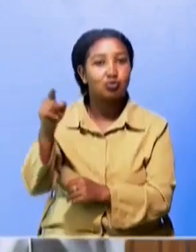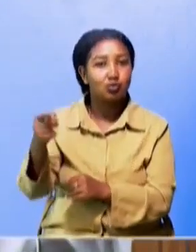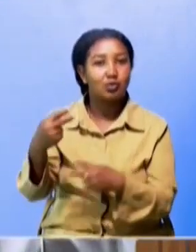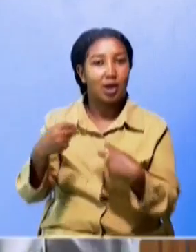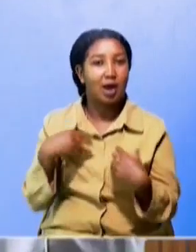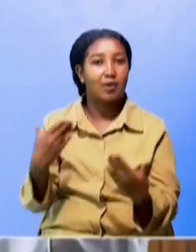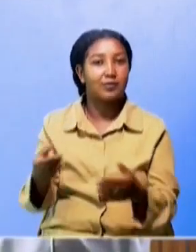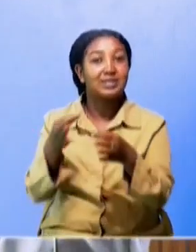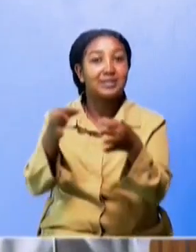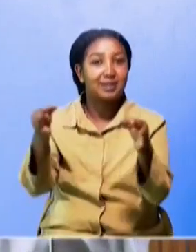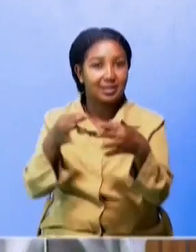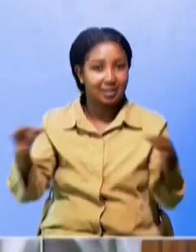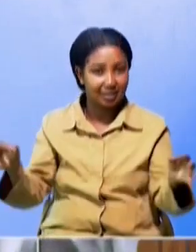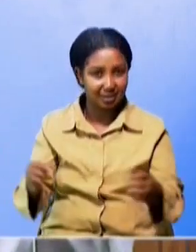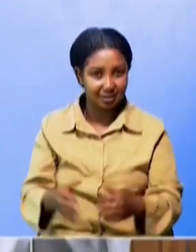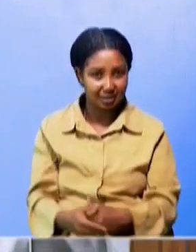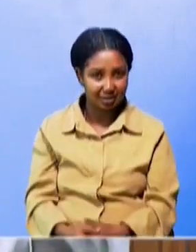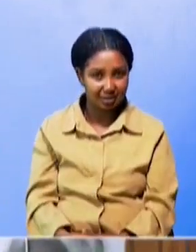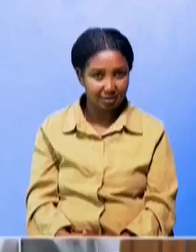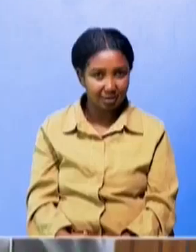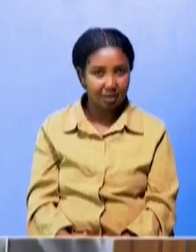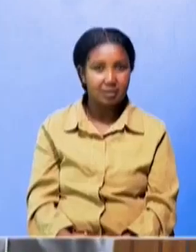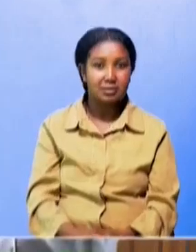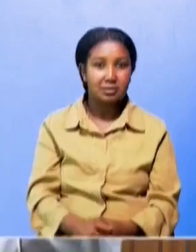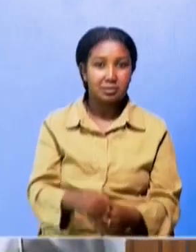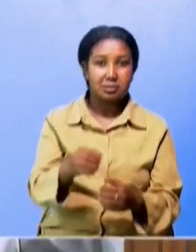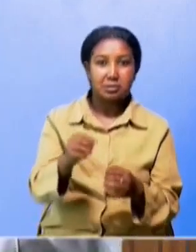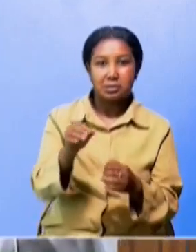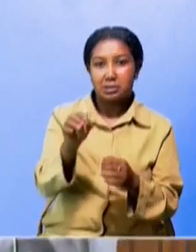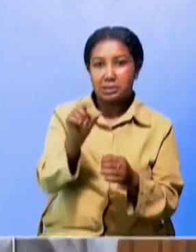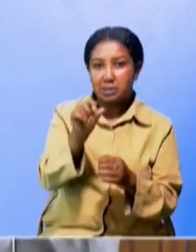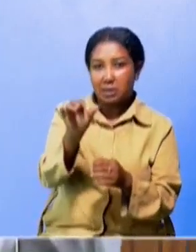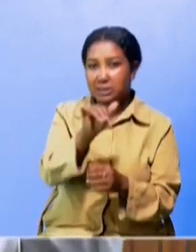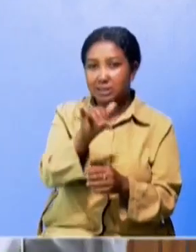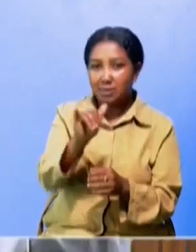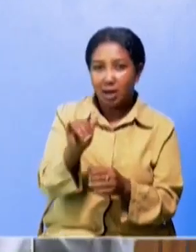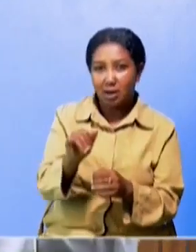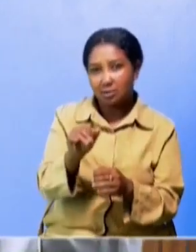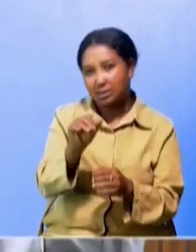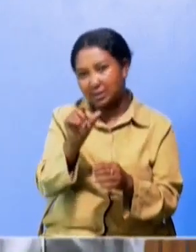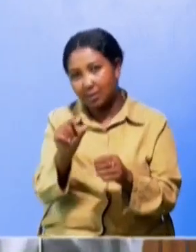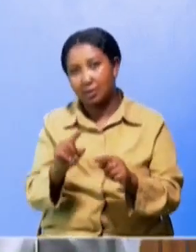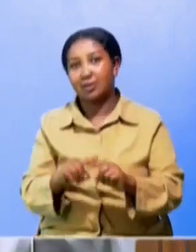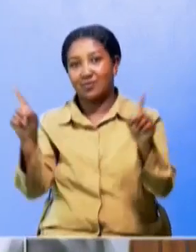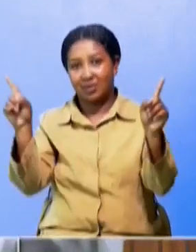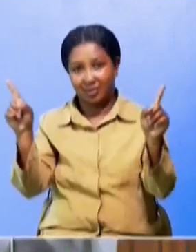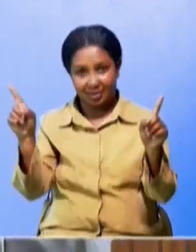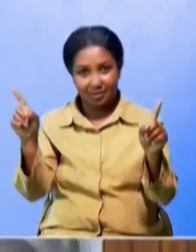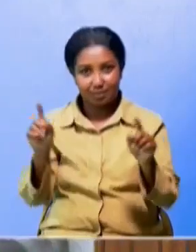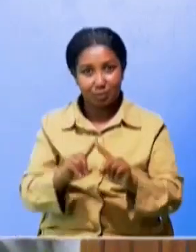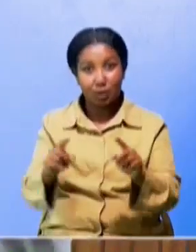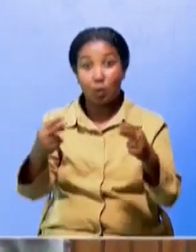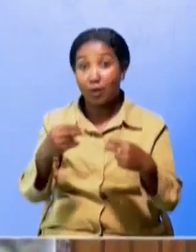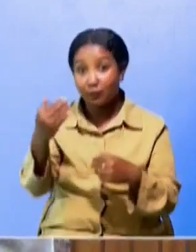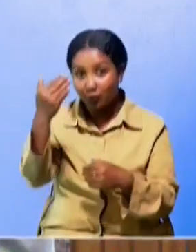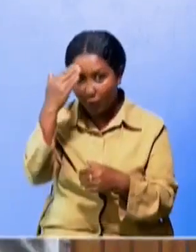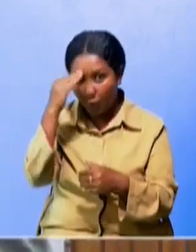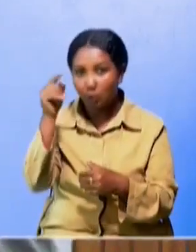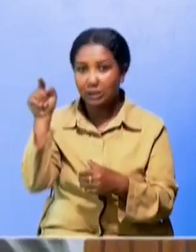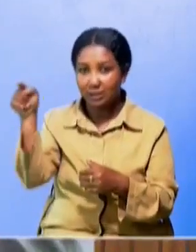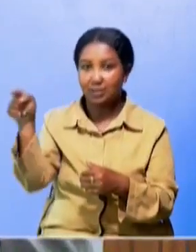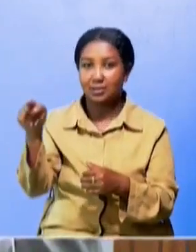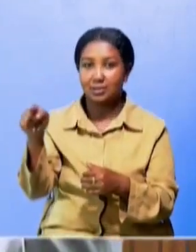have in sentences? Yeah, some are similar in meaning, others are different. But we have to know about